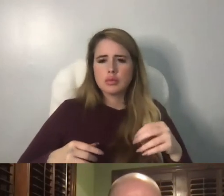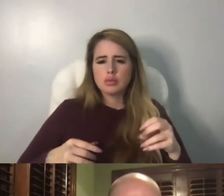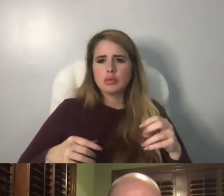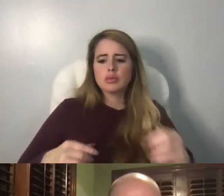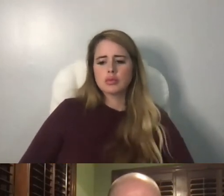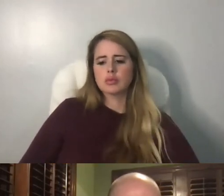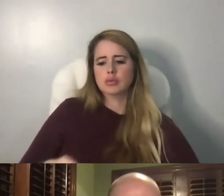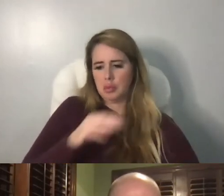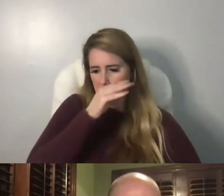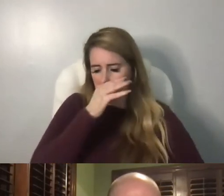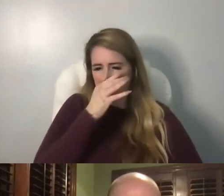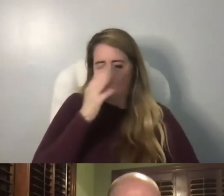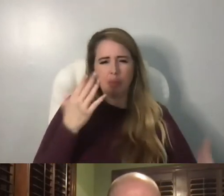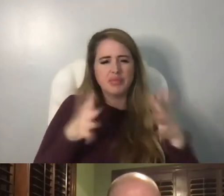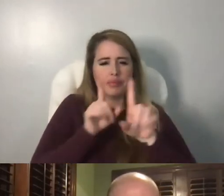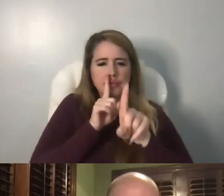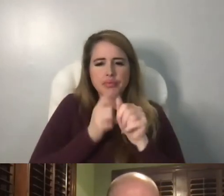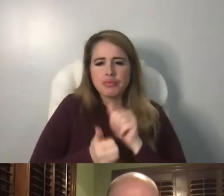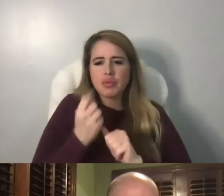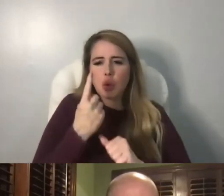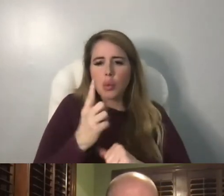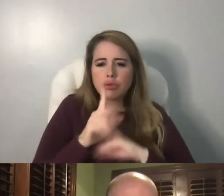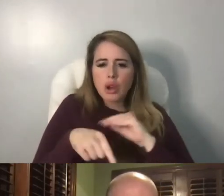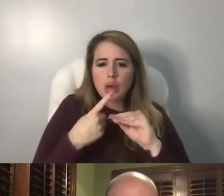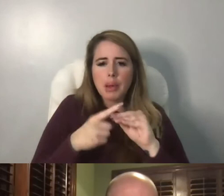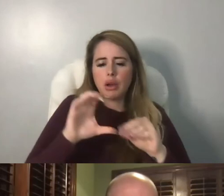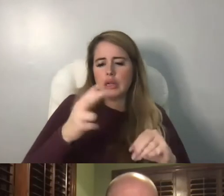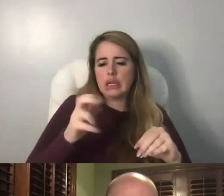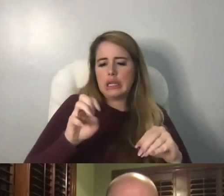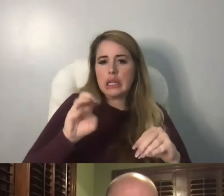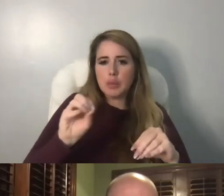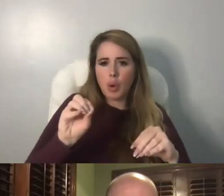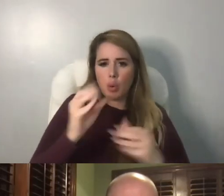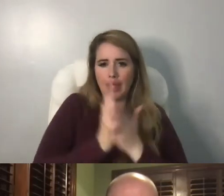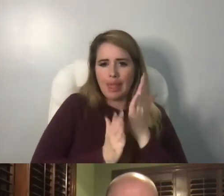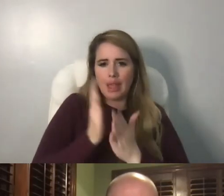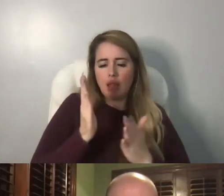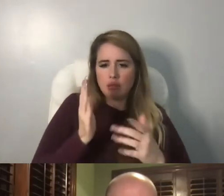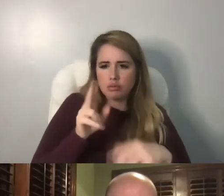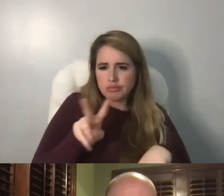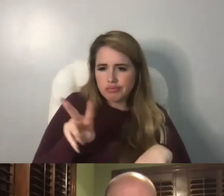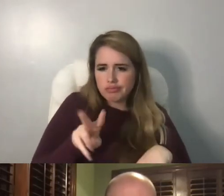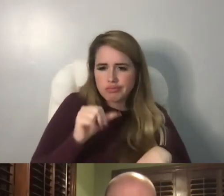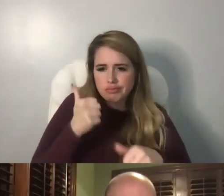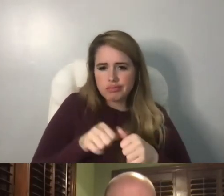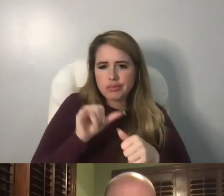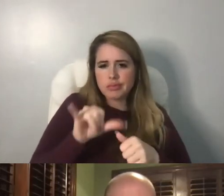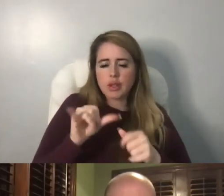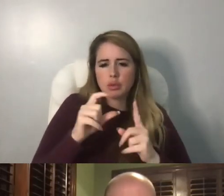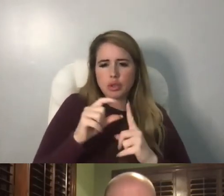think I've covered most things. There's a question here about chemo hand. I'm not familiar with that term. It says my